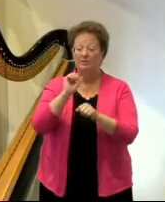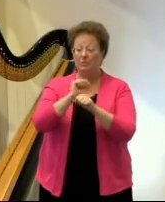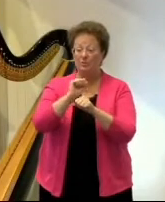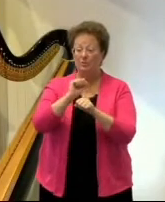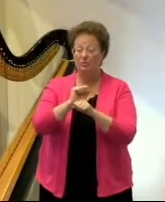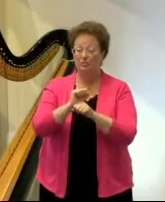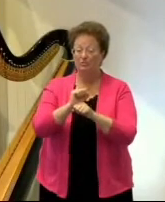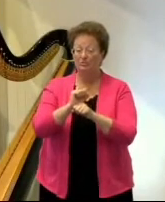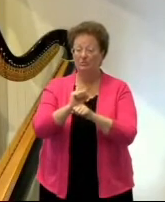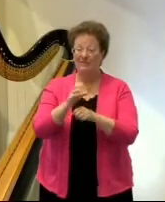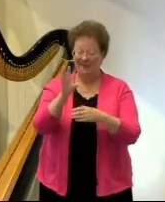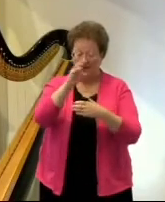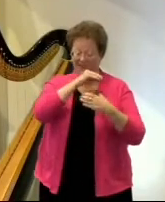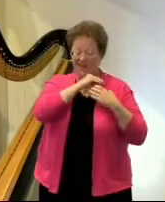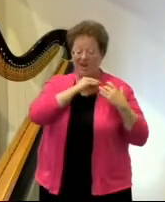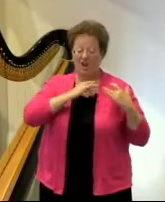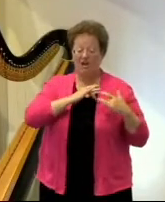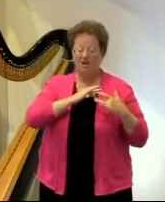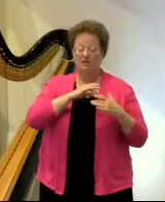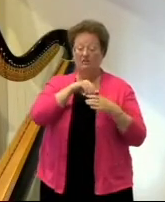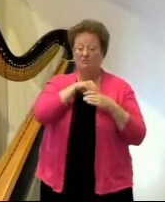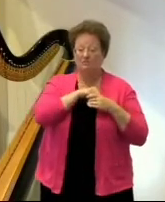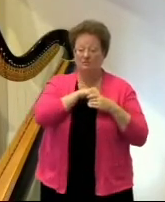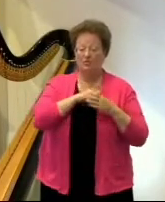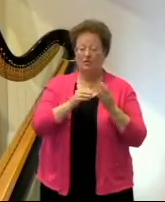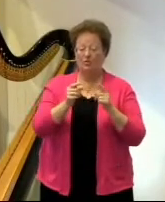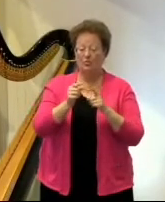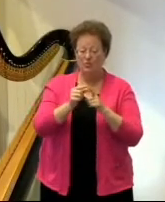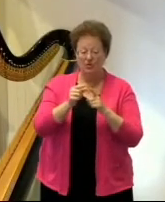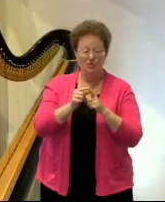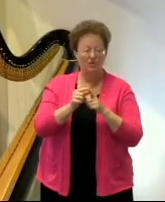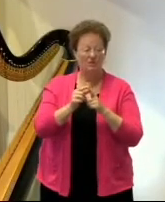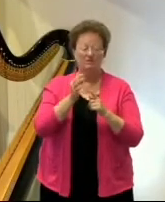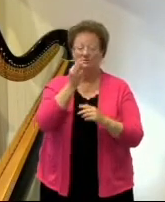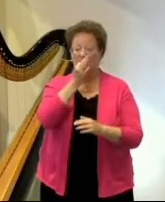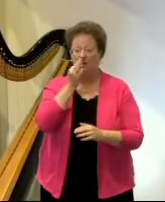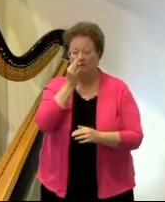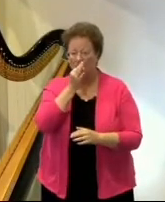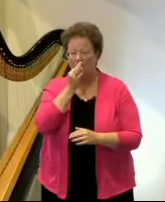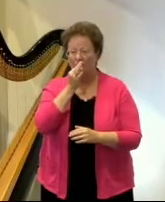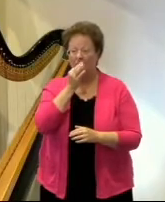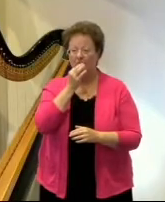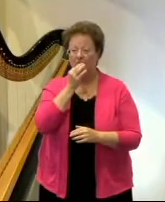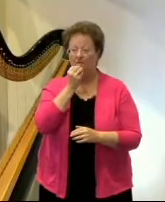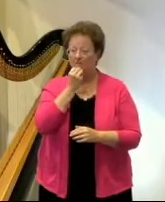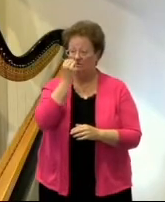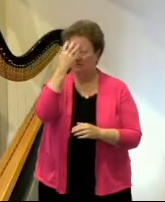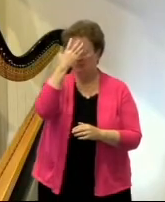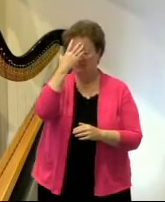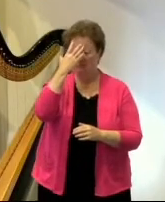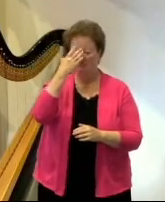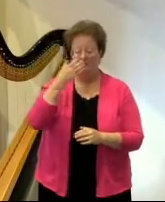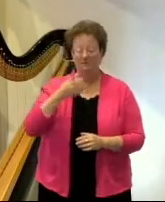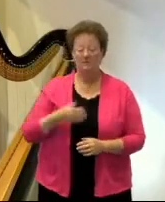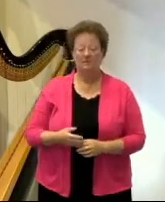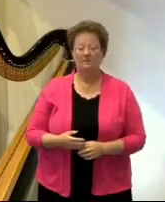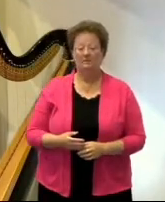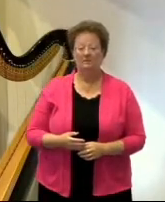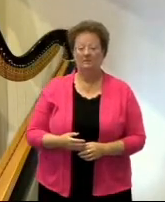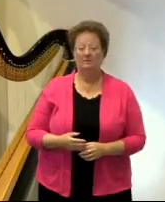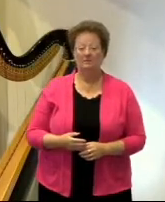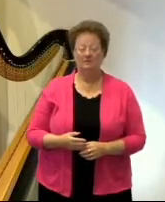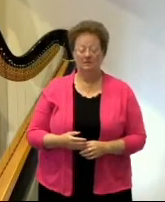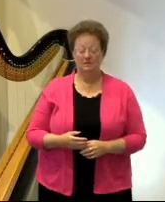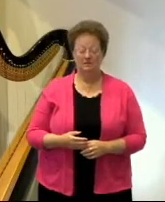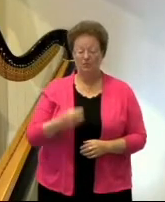means of grace, God's word and sacrament. God converts through his spoken word. In Romans 10:17,